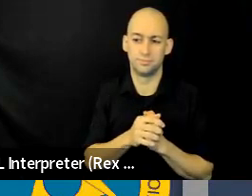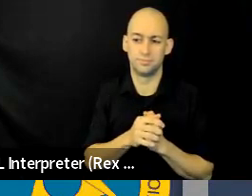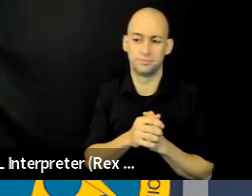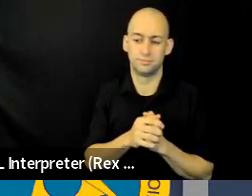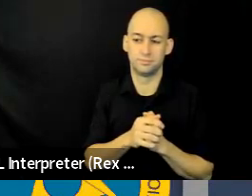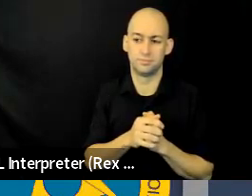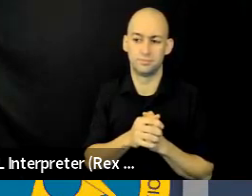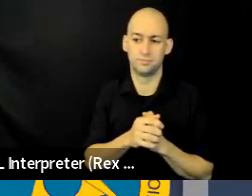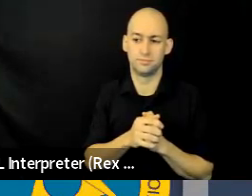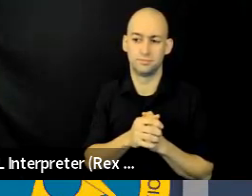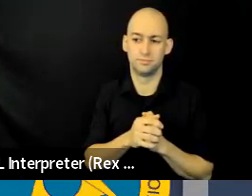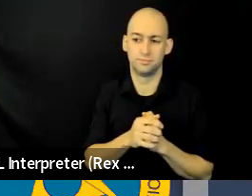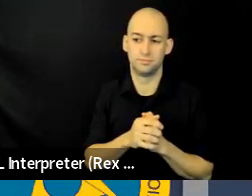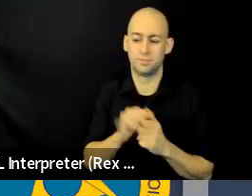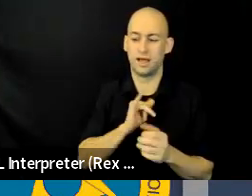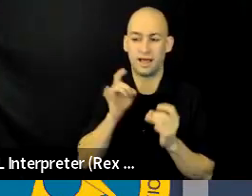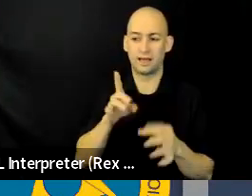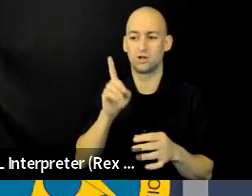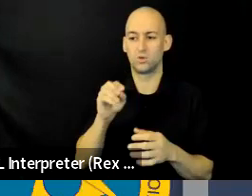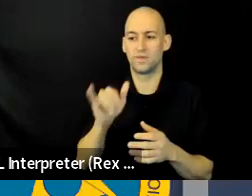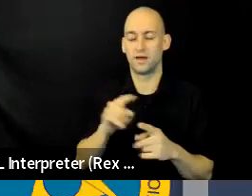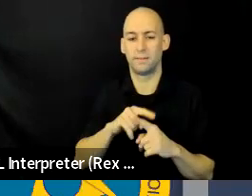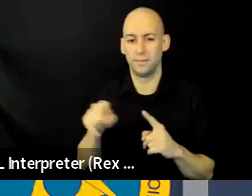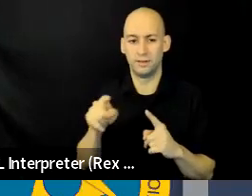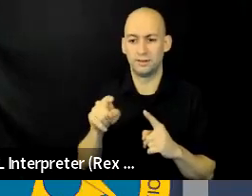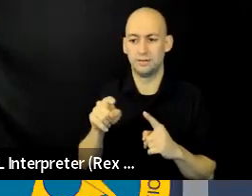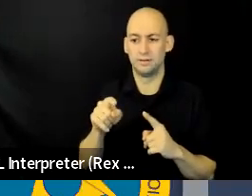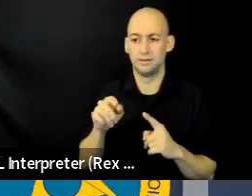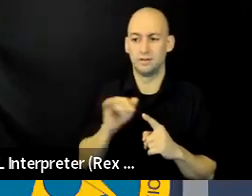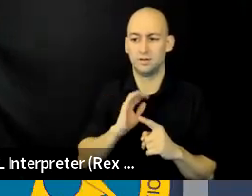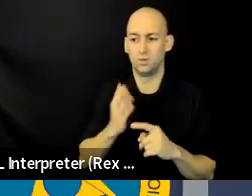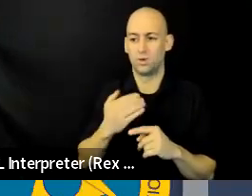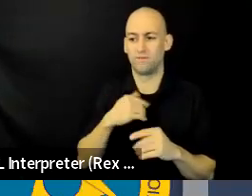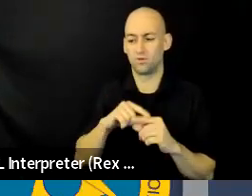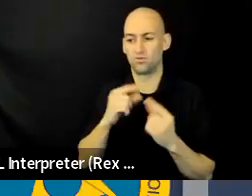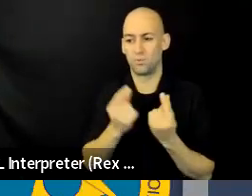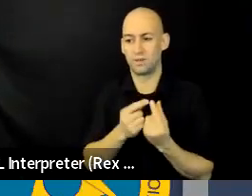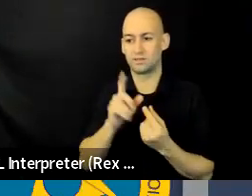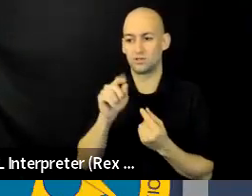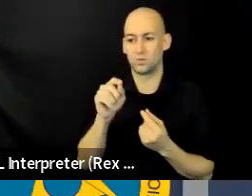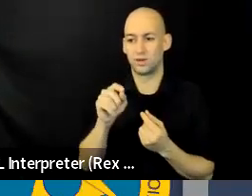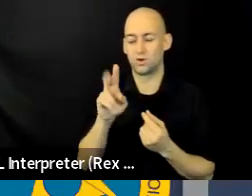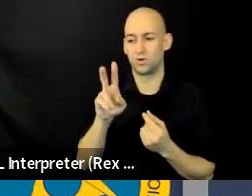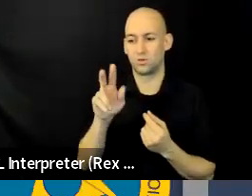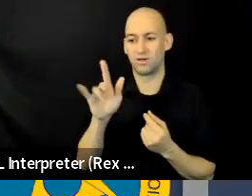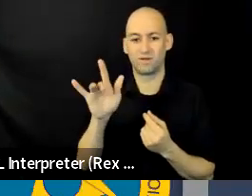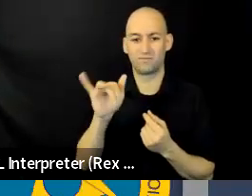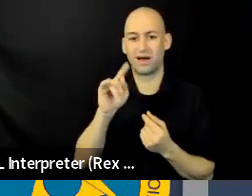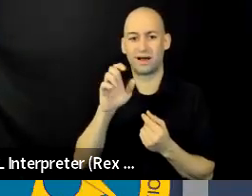Yeah, and I hate to do that. I just, we've got groupings probably of 20, 25 items.